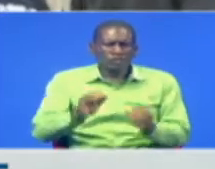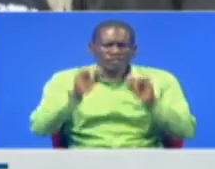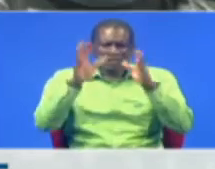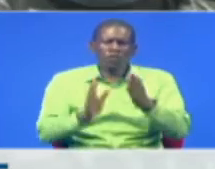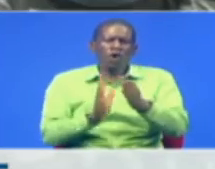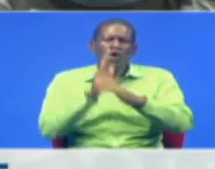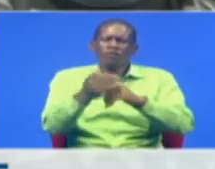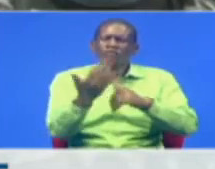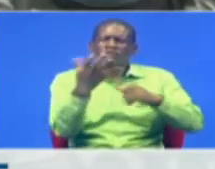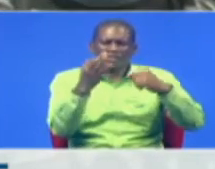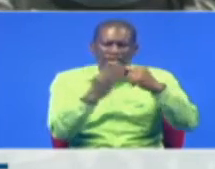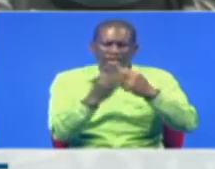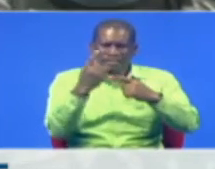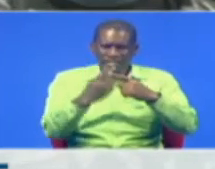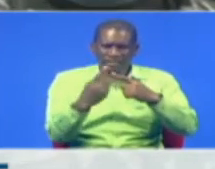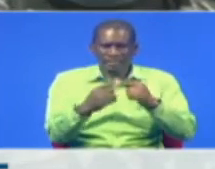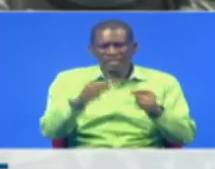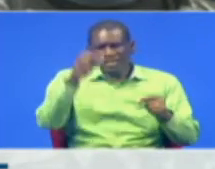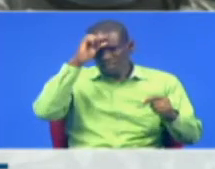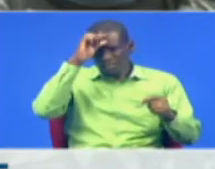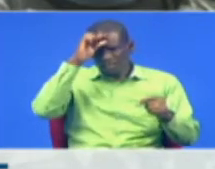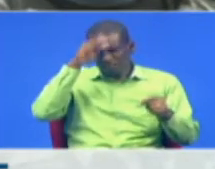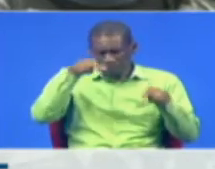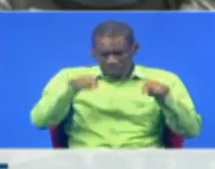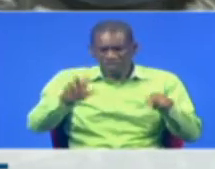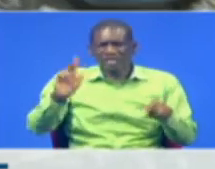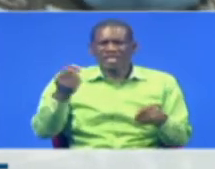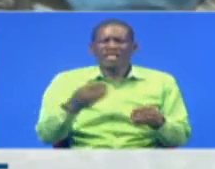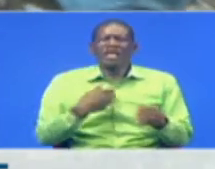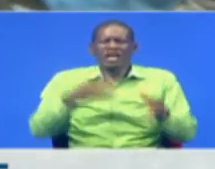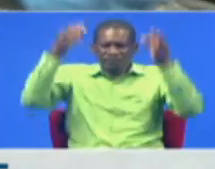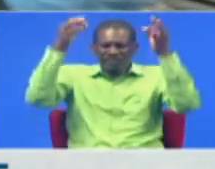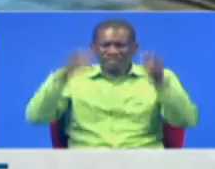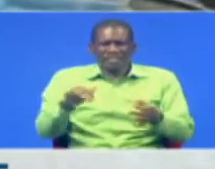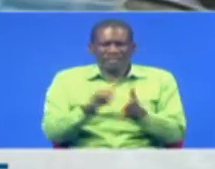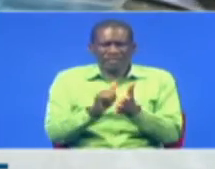58. The government of the Republic of Kenya has decided that we shall